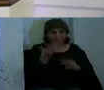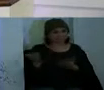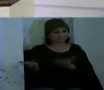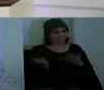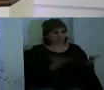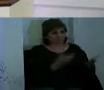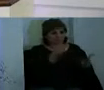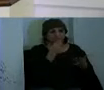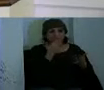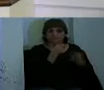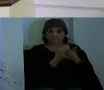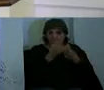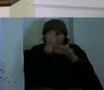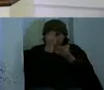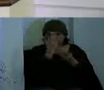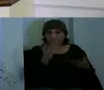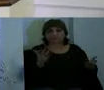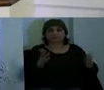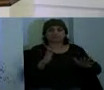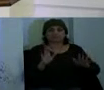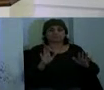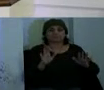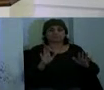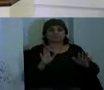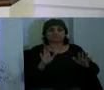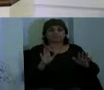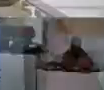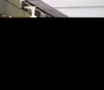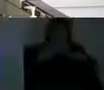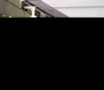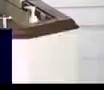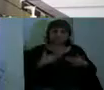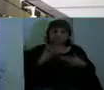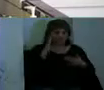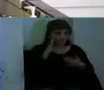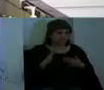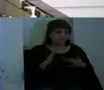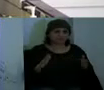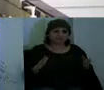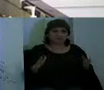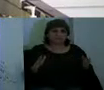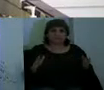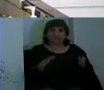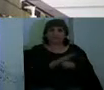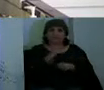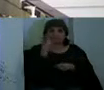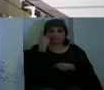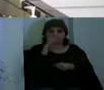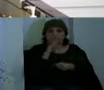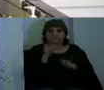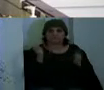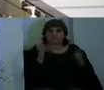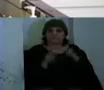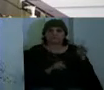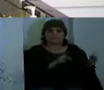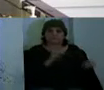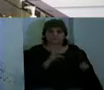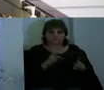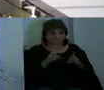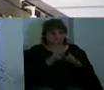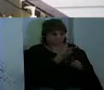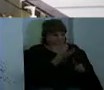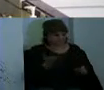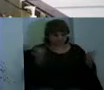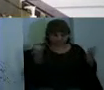news of great joy, that we will be full for all people. For unto you is